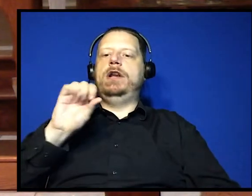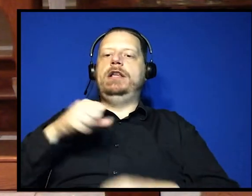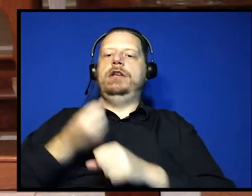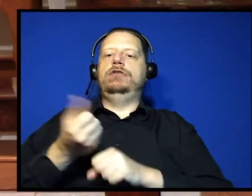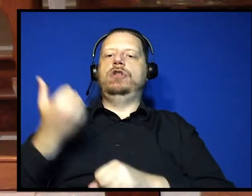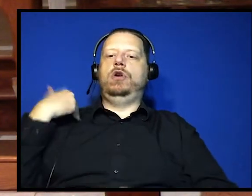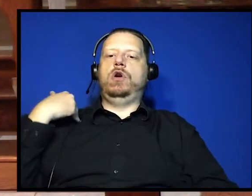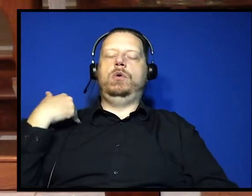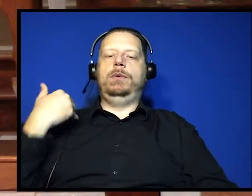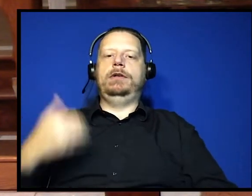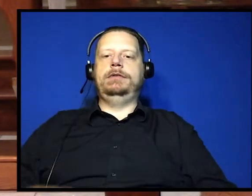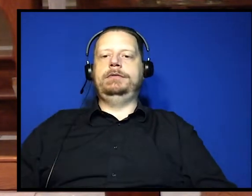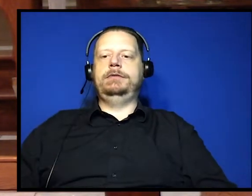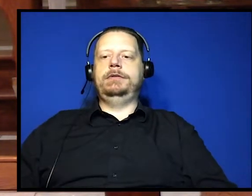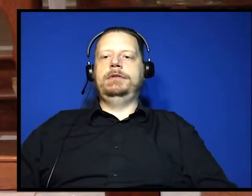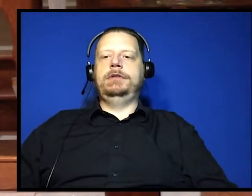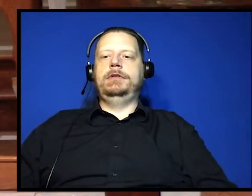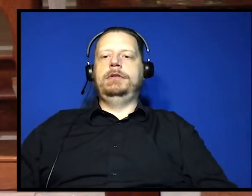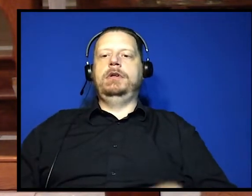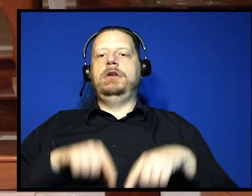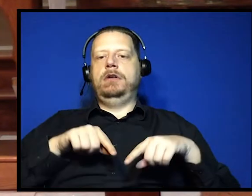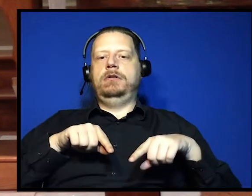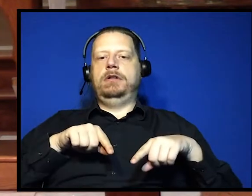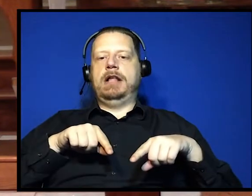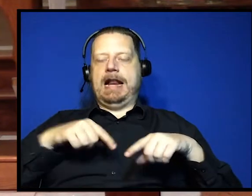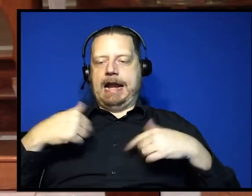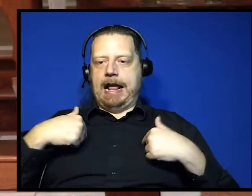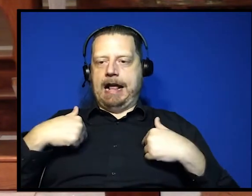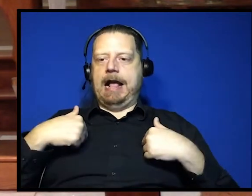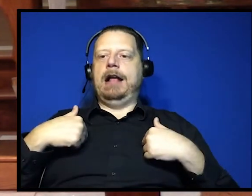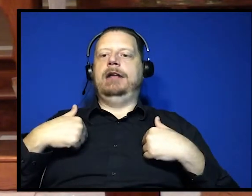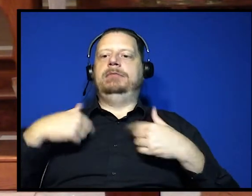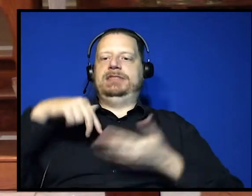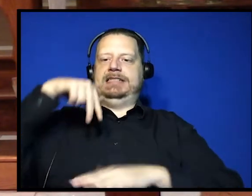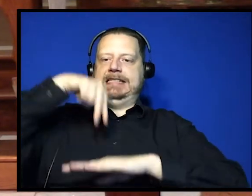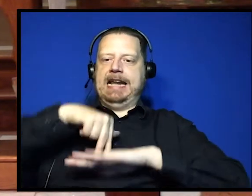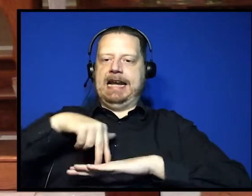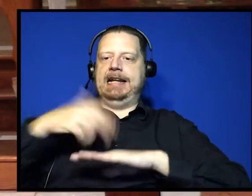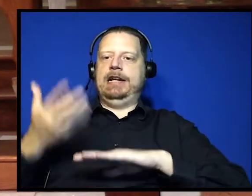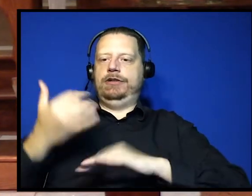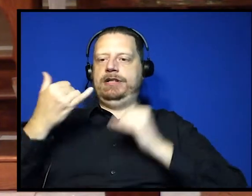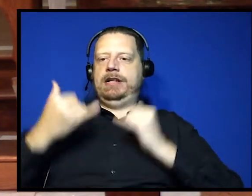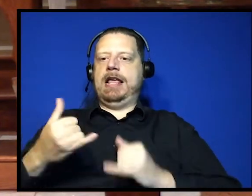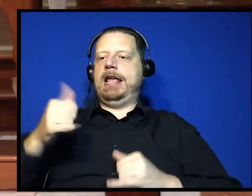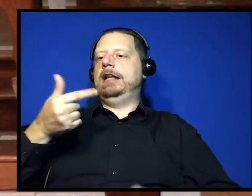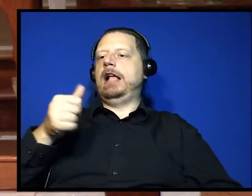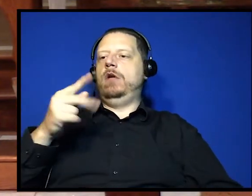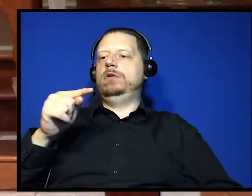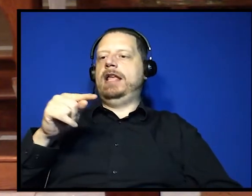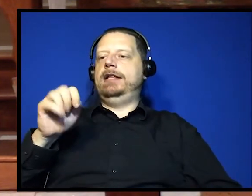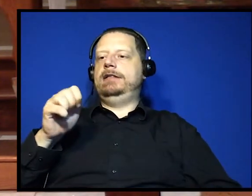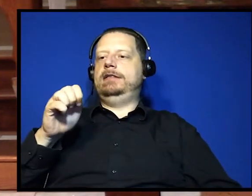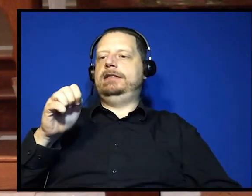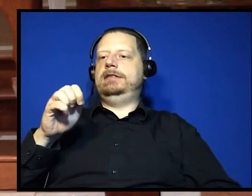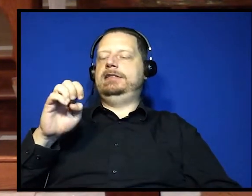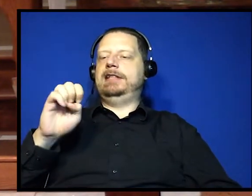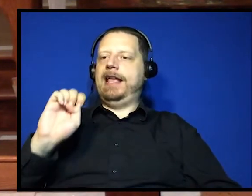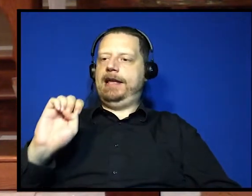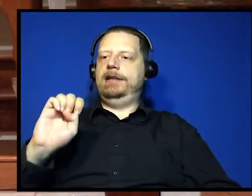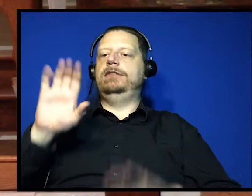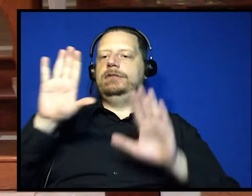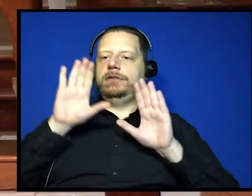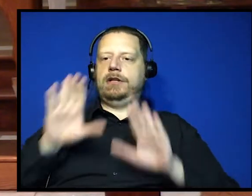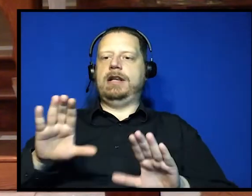ago. And as I stand before you now on this Gaudete Sunday, I have to say,